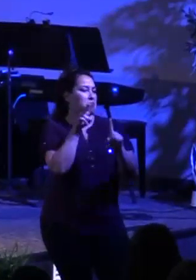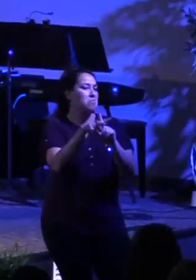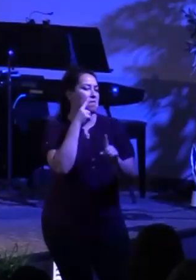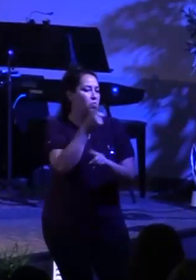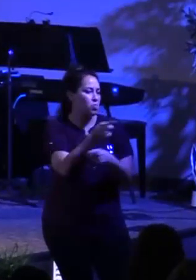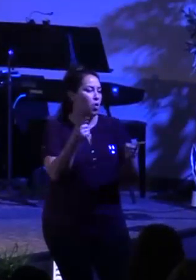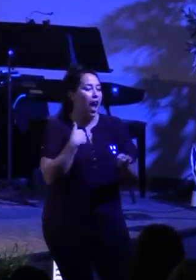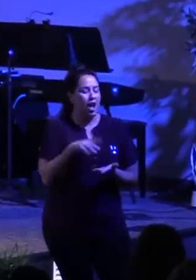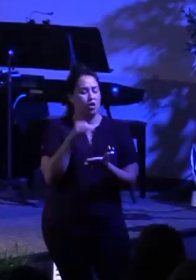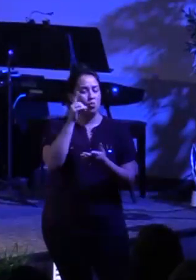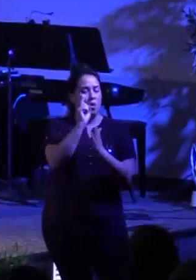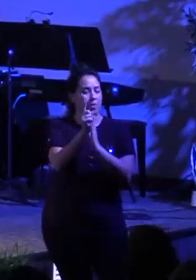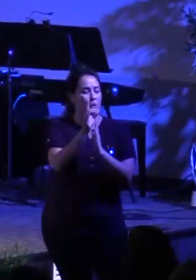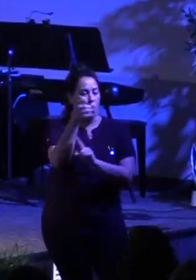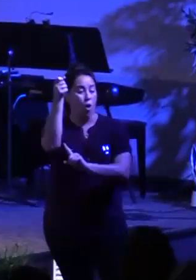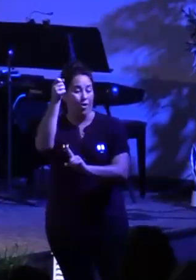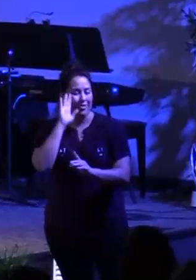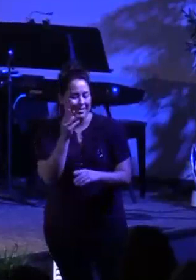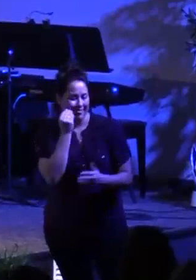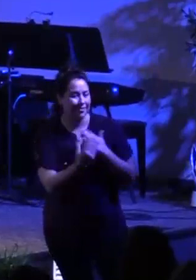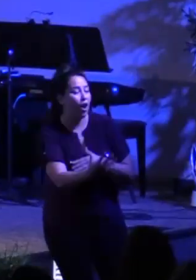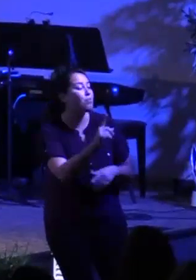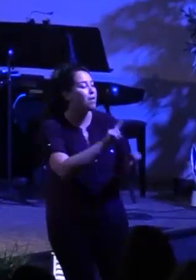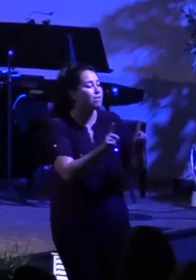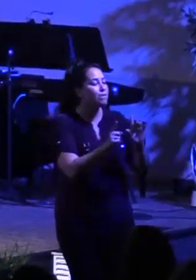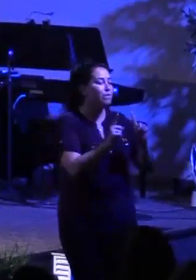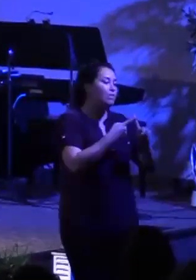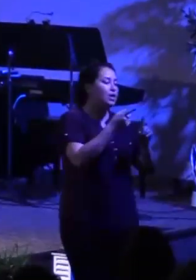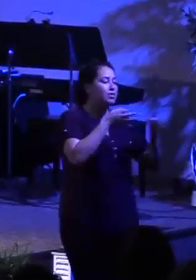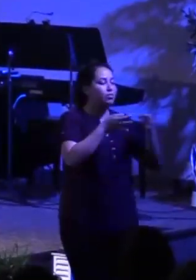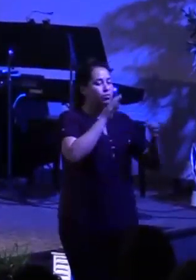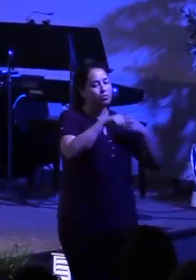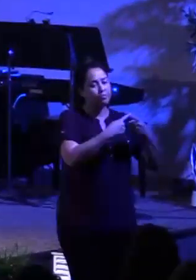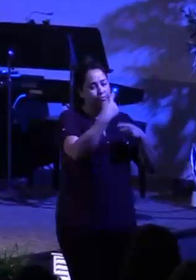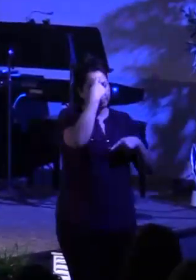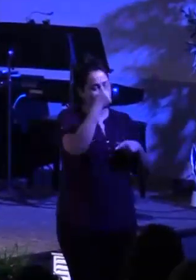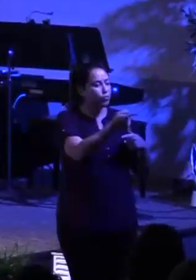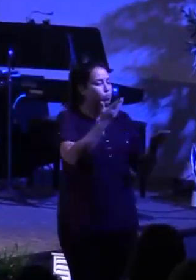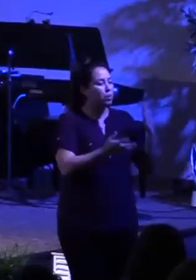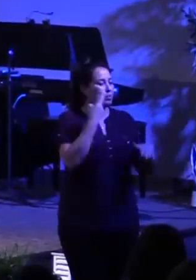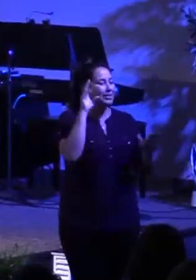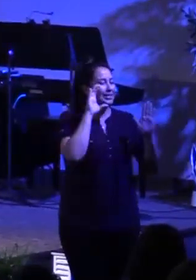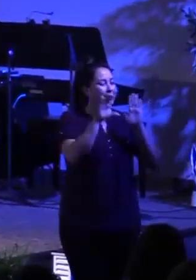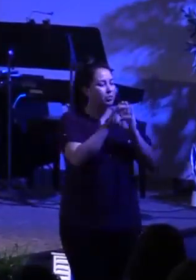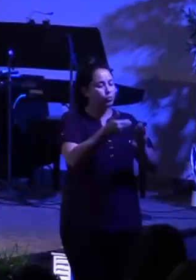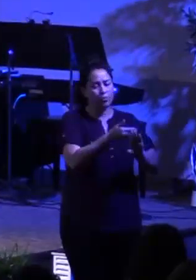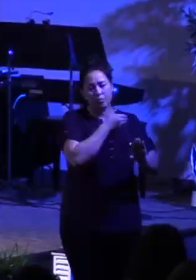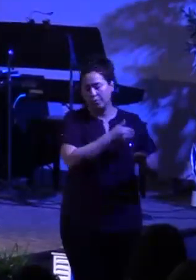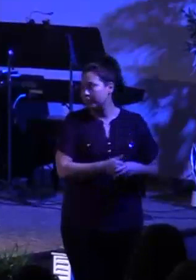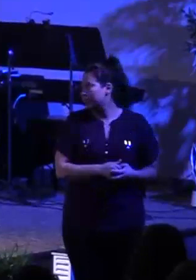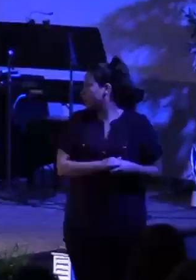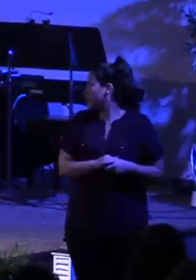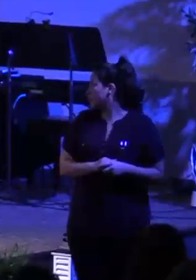learned in a minute. But let me explain to you how it works first, right? You might have seen a version of this. There's more than one way because there's